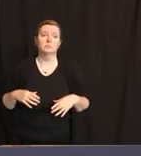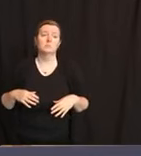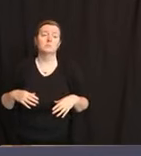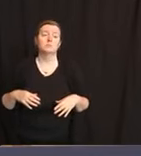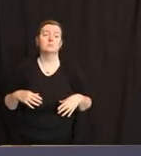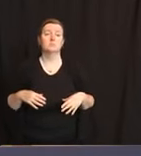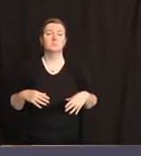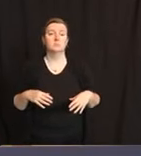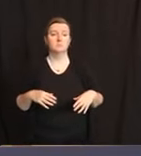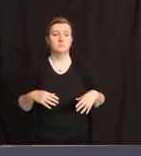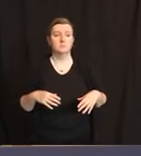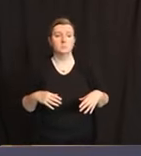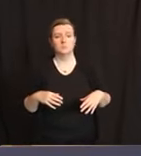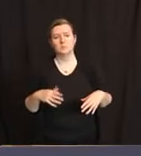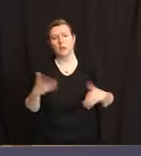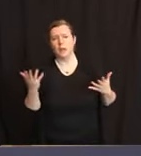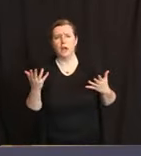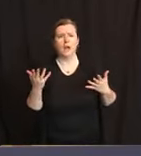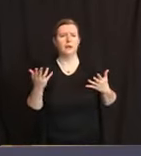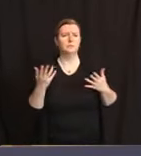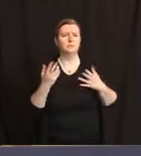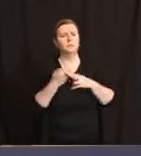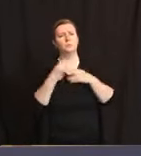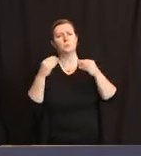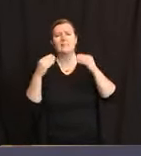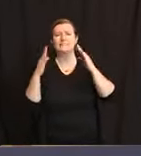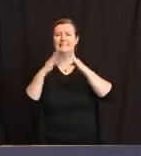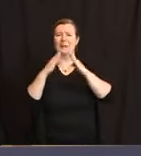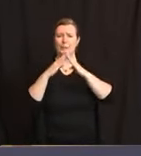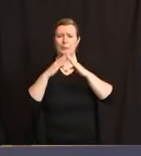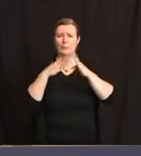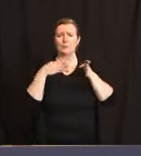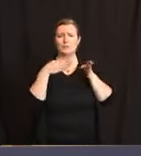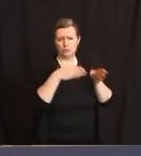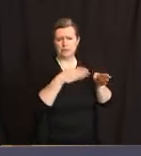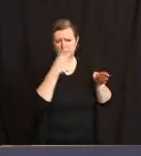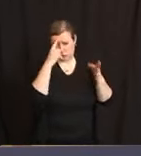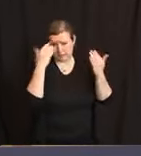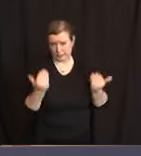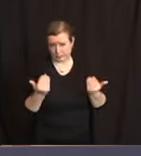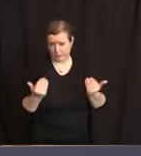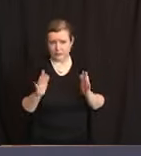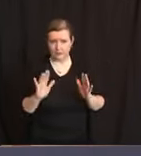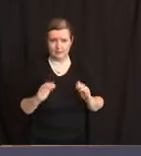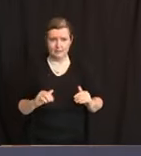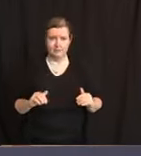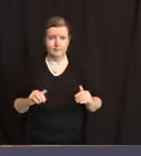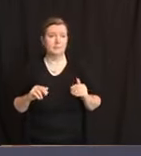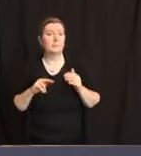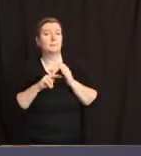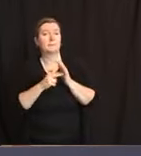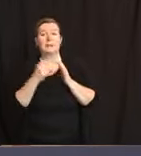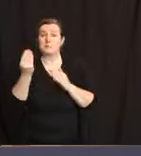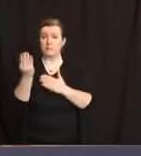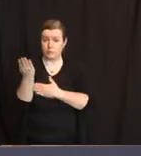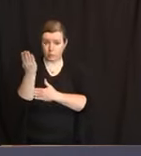a mom and pop shop in a downtown street, at least for the time being. So this is, as of Monday morning,